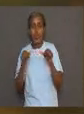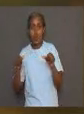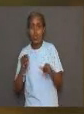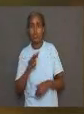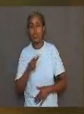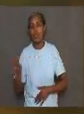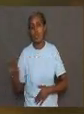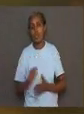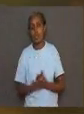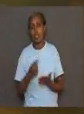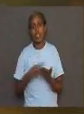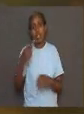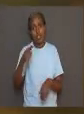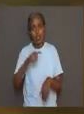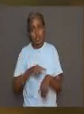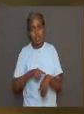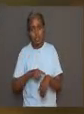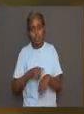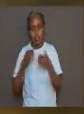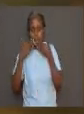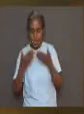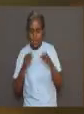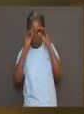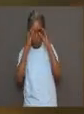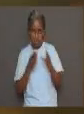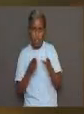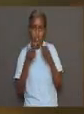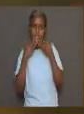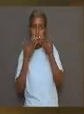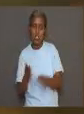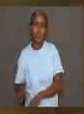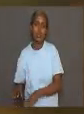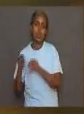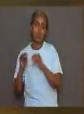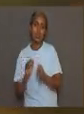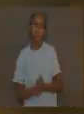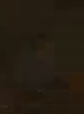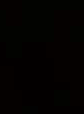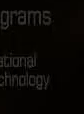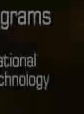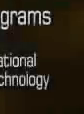vectors. Until next time, thank you, teacher. Thank you, students.